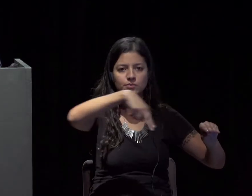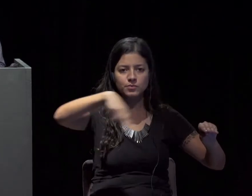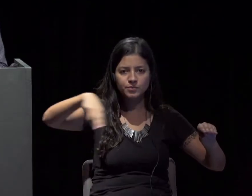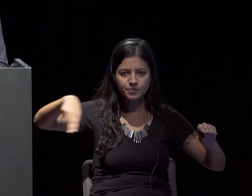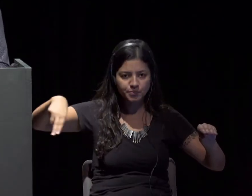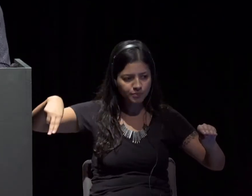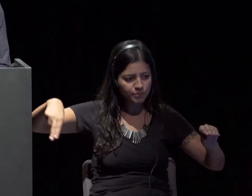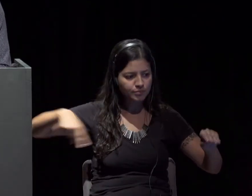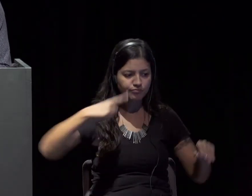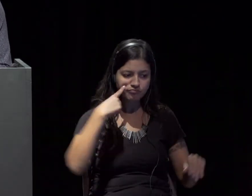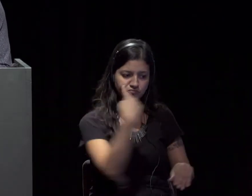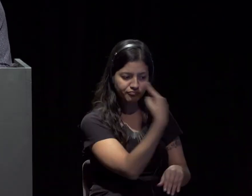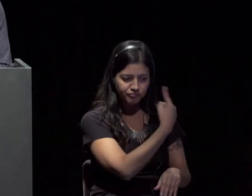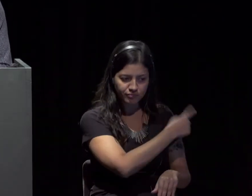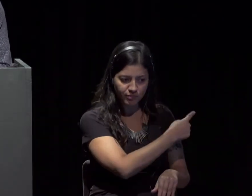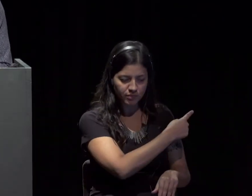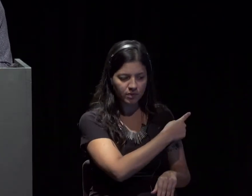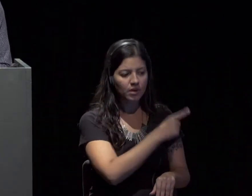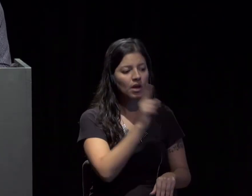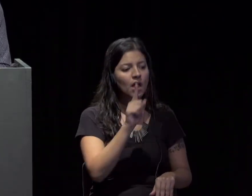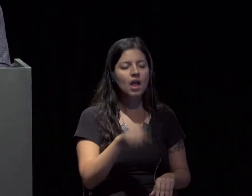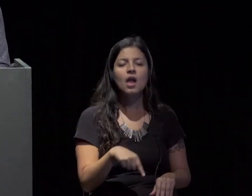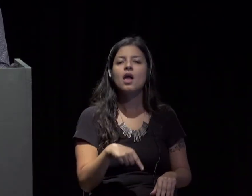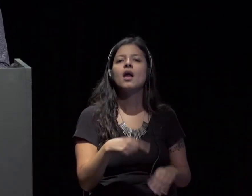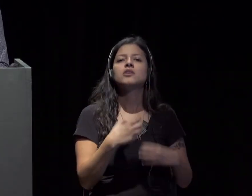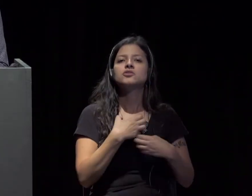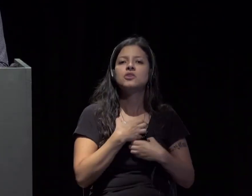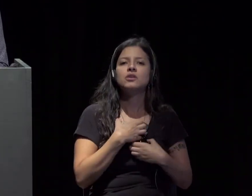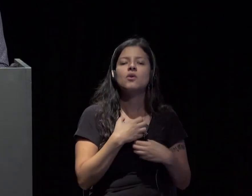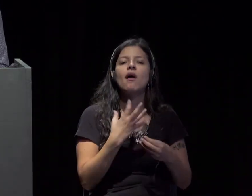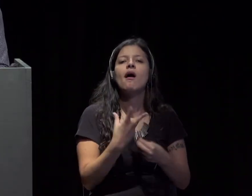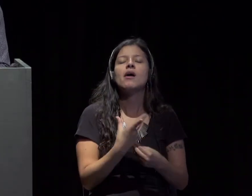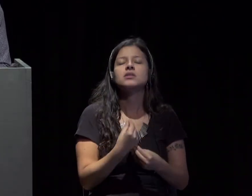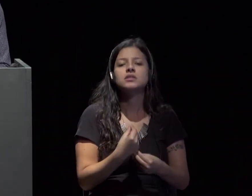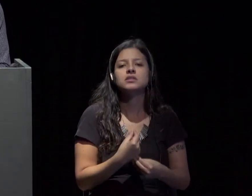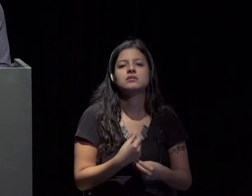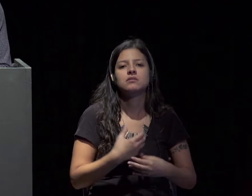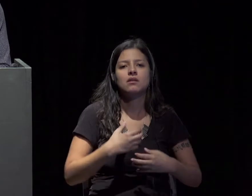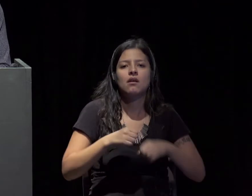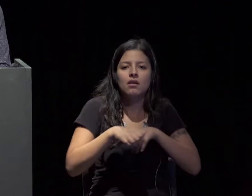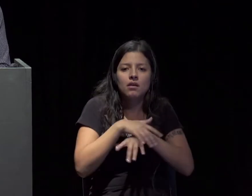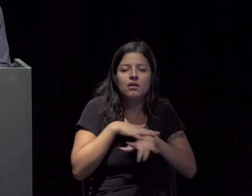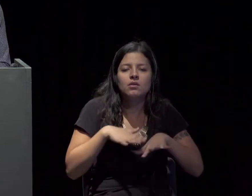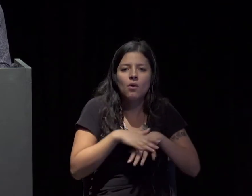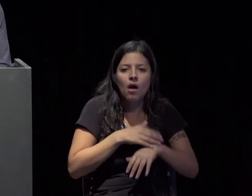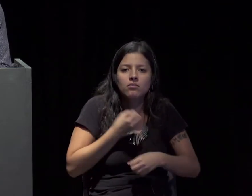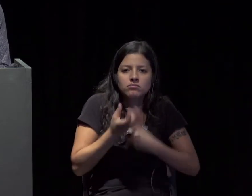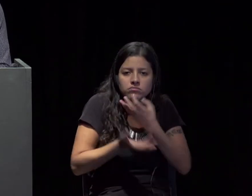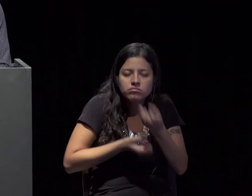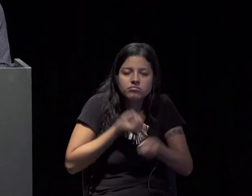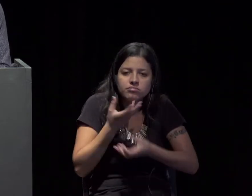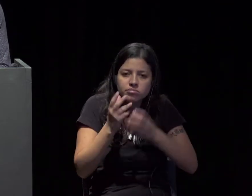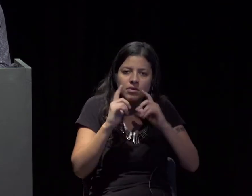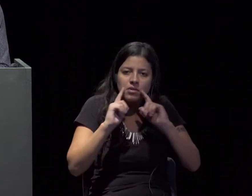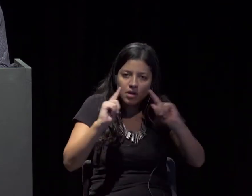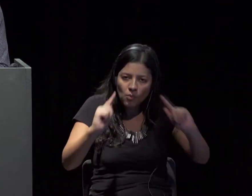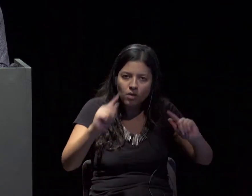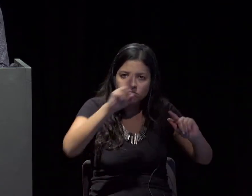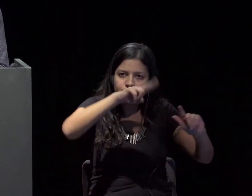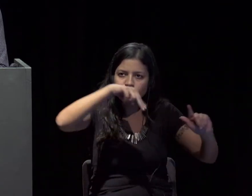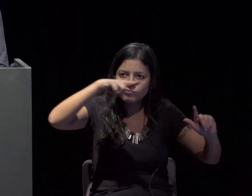speech and ritual language. But although its symbolism provided him with a new basis for inventing